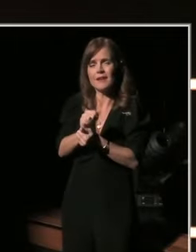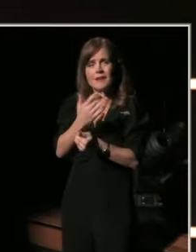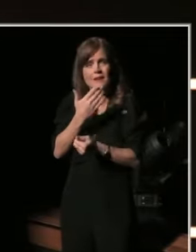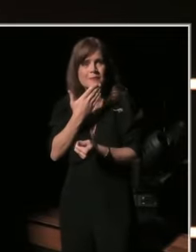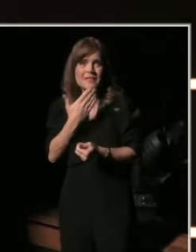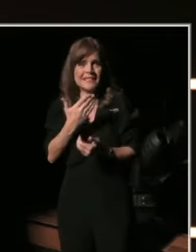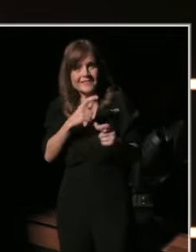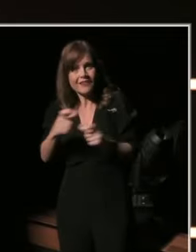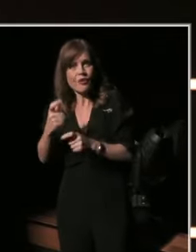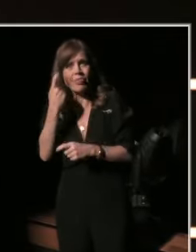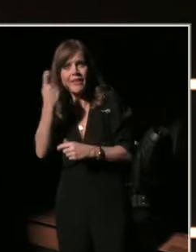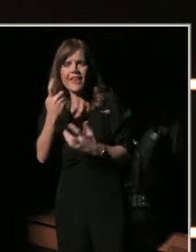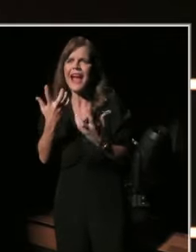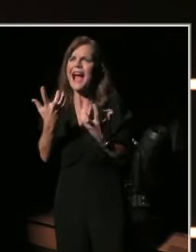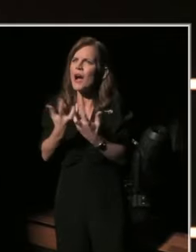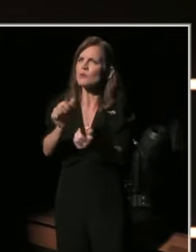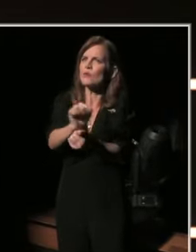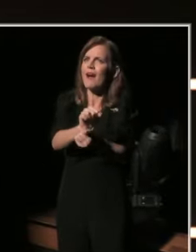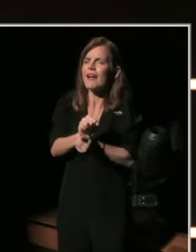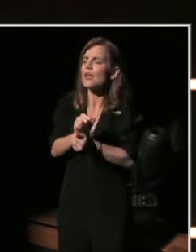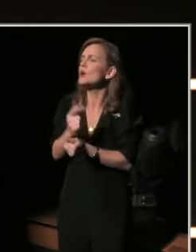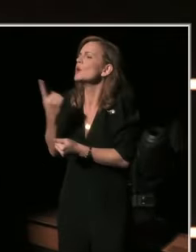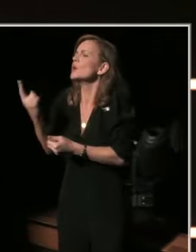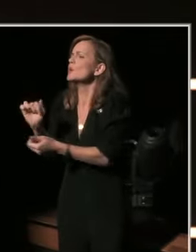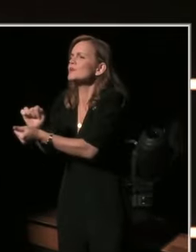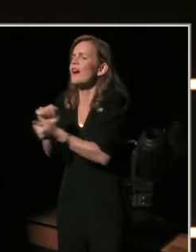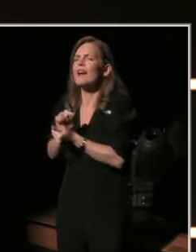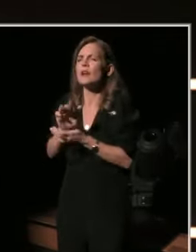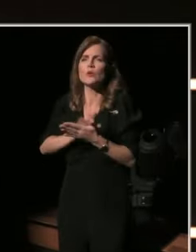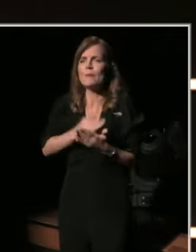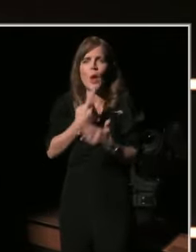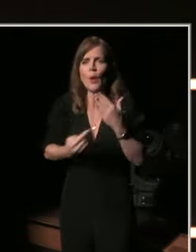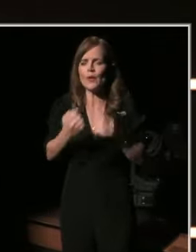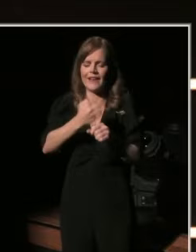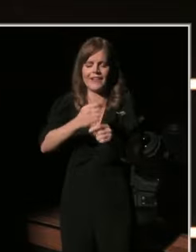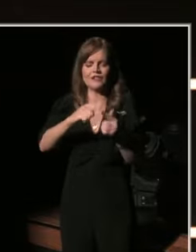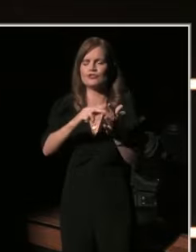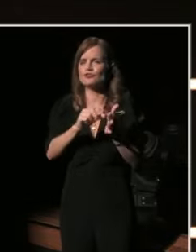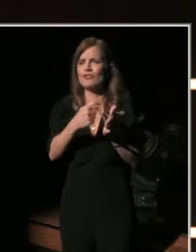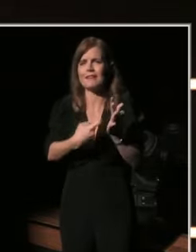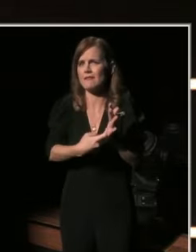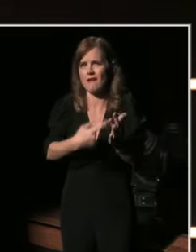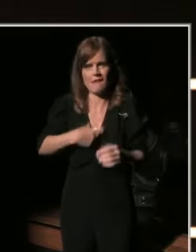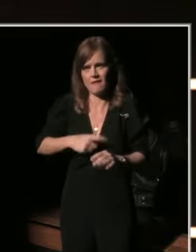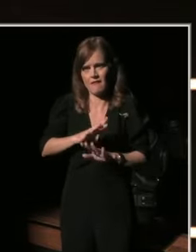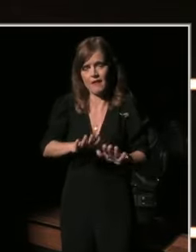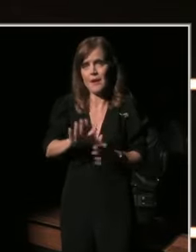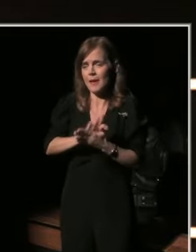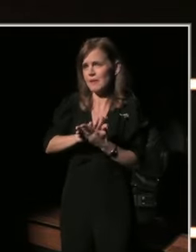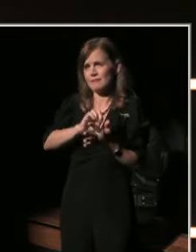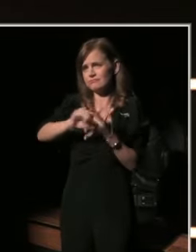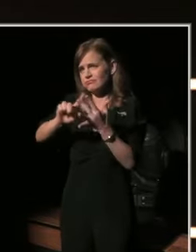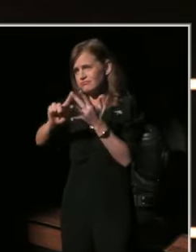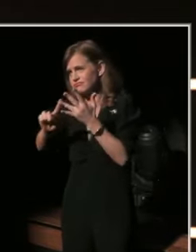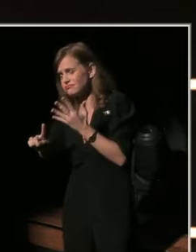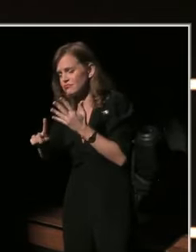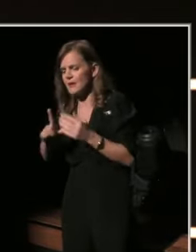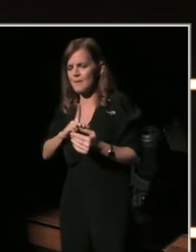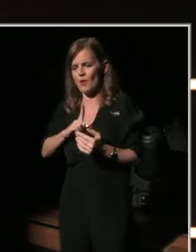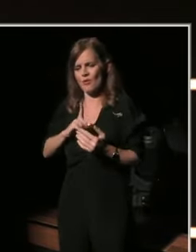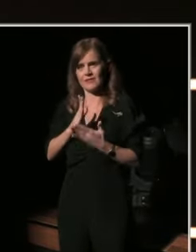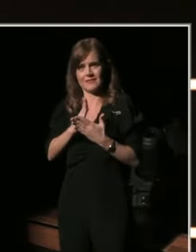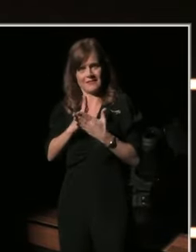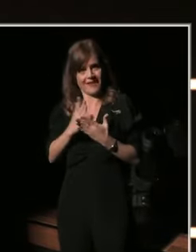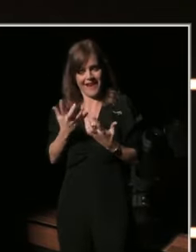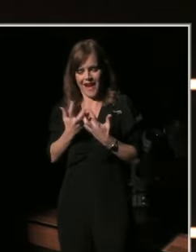hiring, why you're hiring, and that goes beyond gender too. Because of course when the lens through which the stories that we